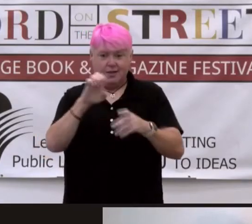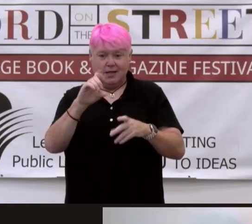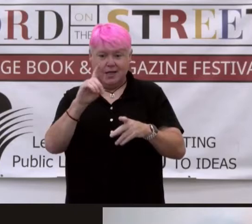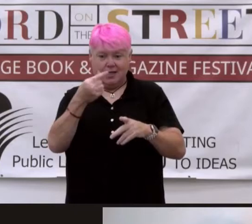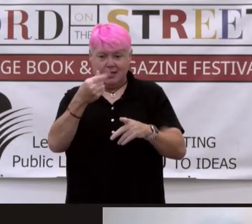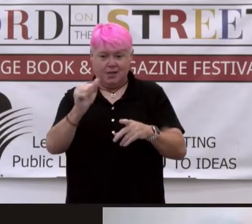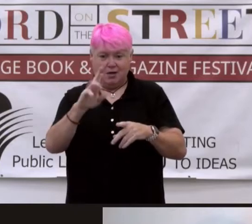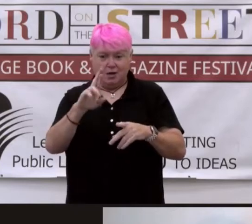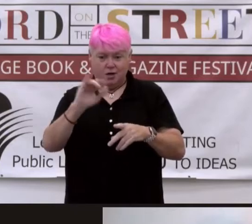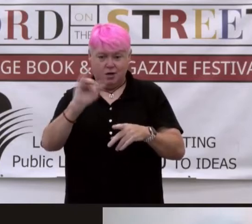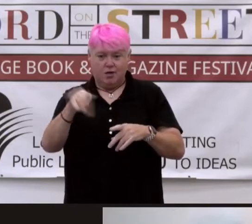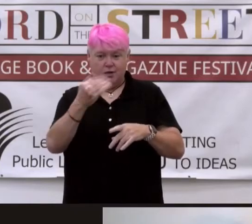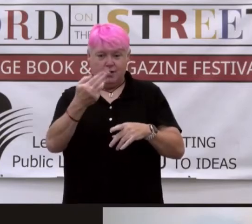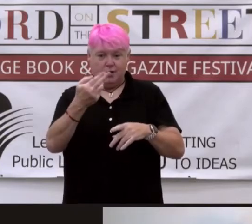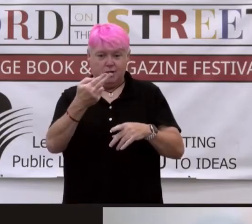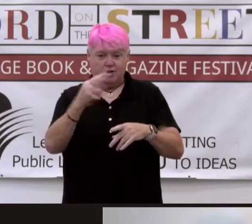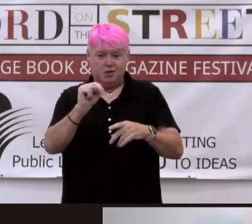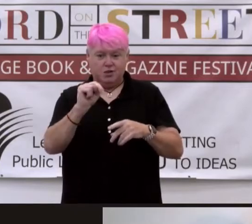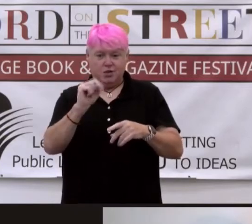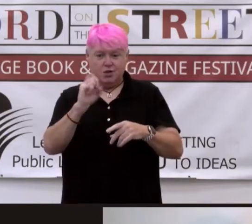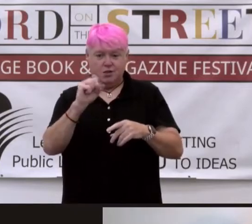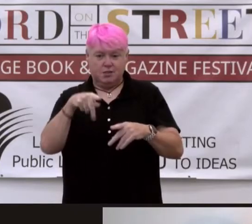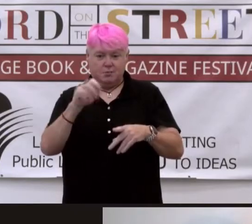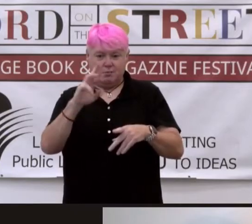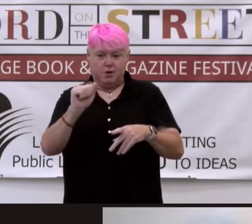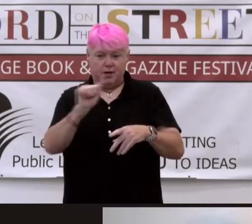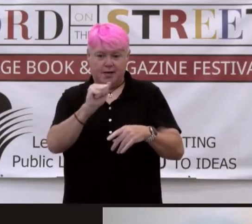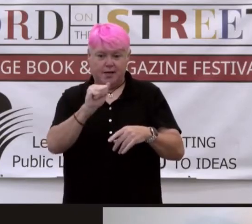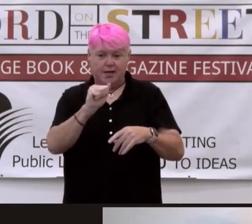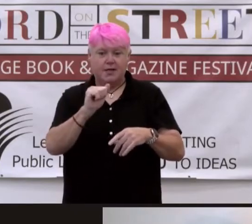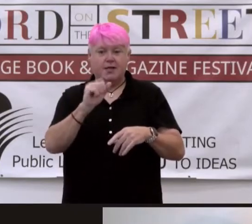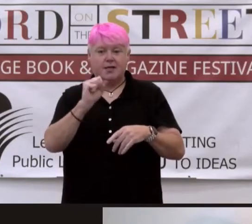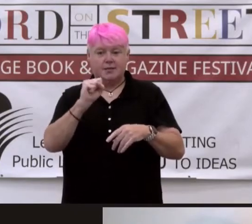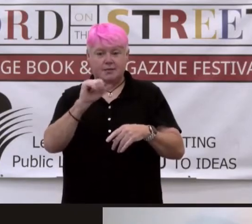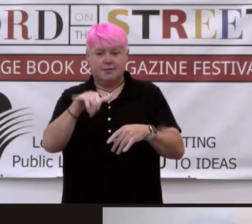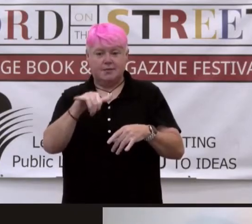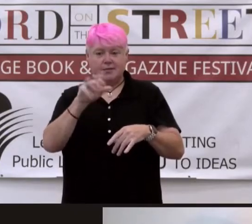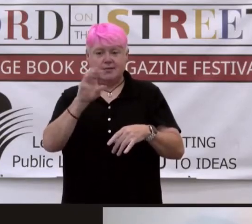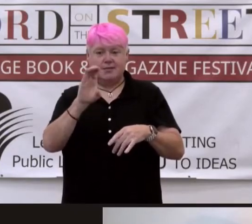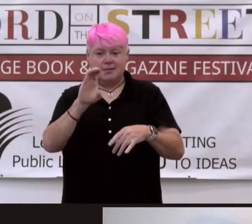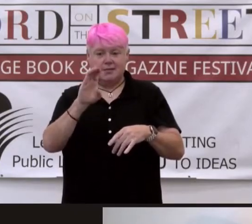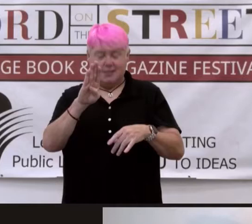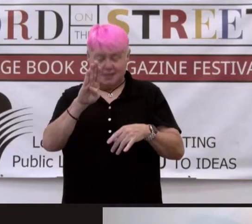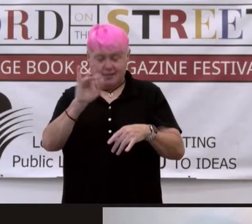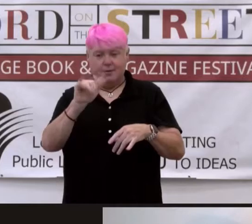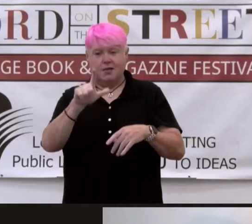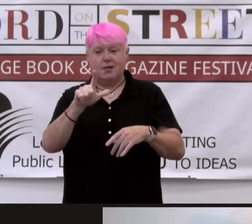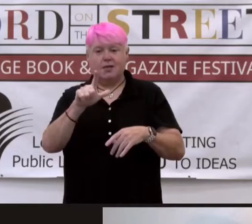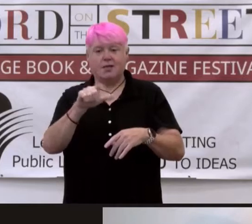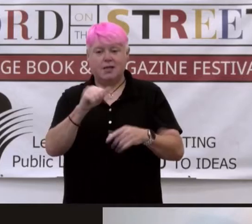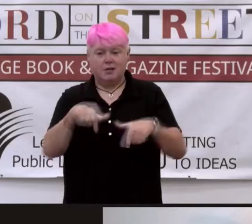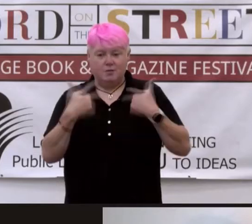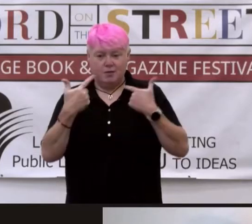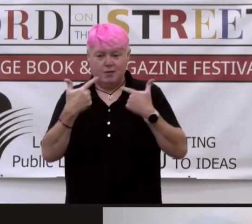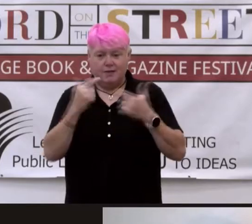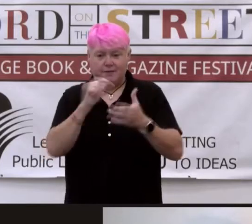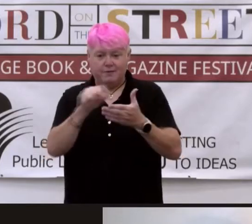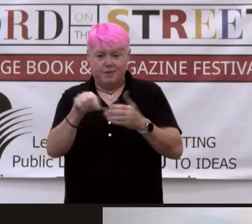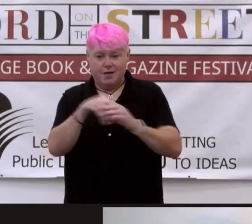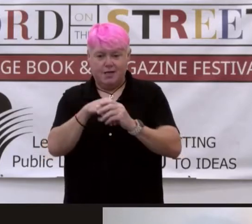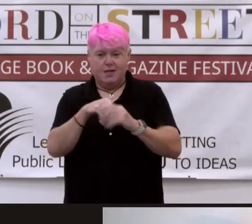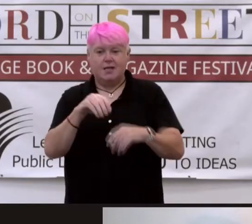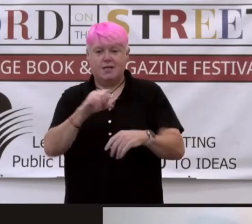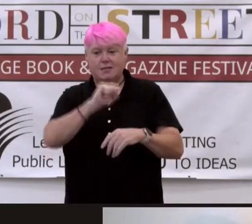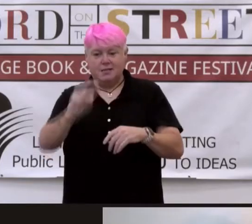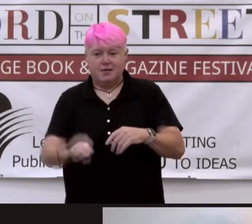John Spray Mystery Award, the Cybils Award, and the Odyssey Award. And you live and write in a scenic small town in Southern